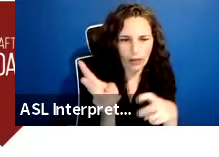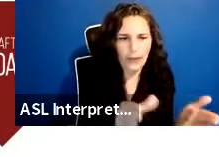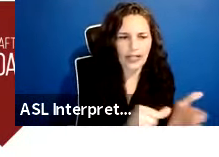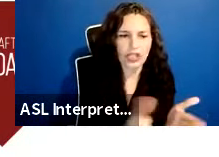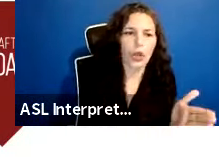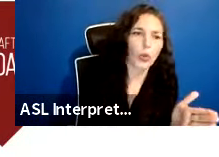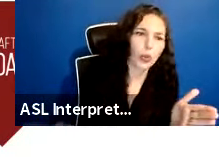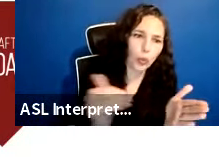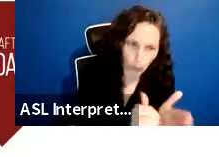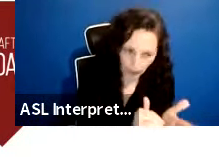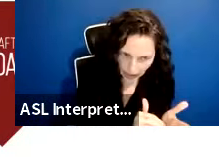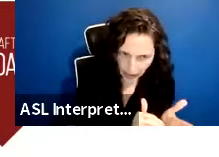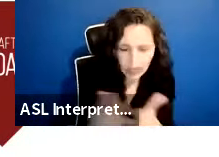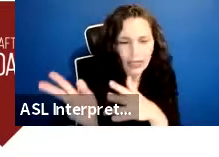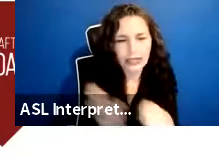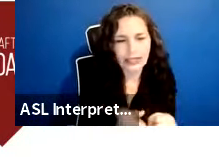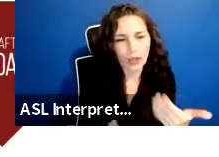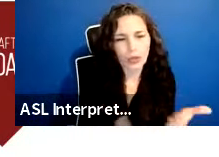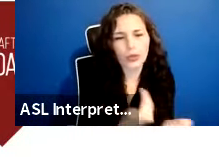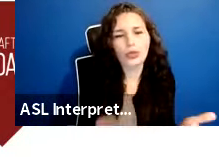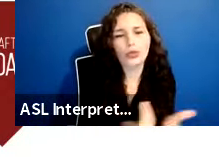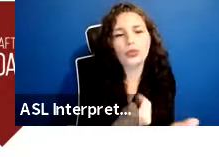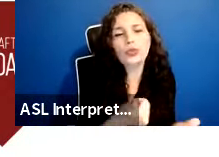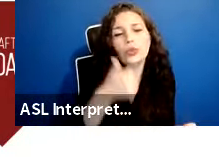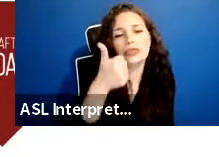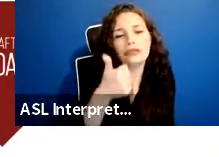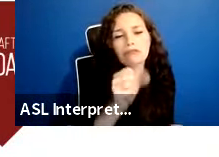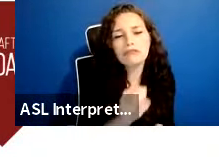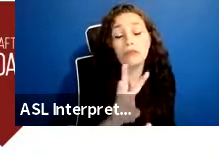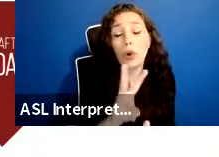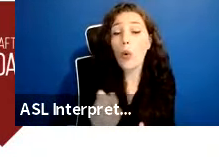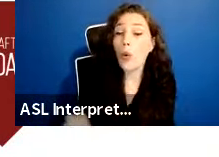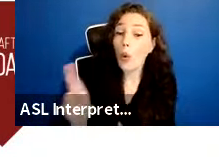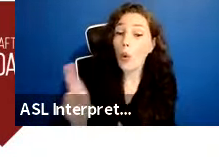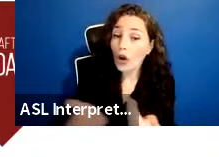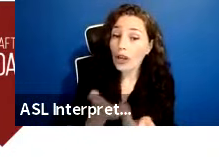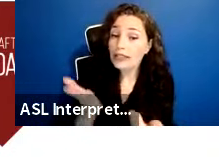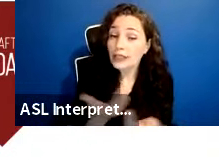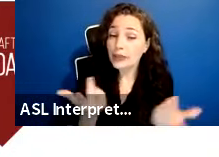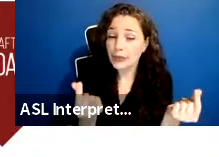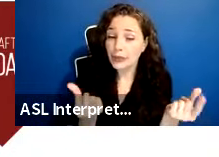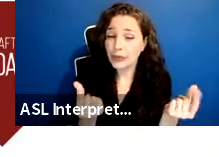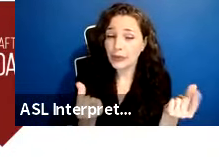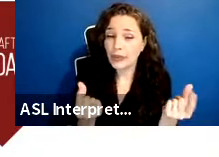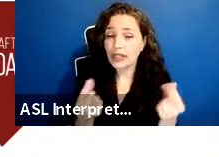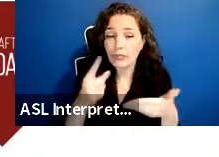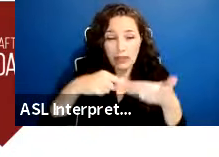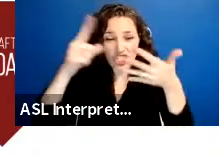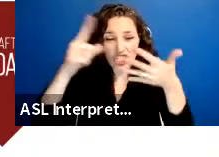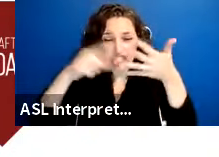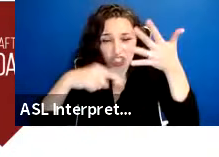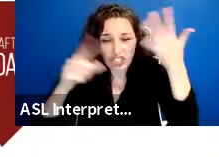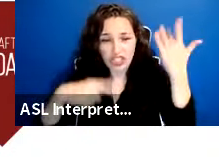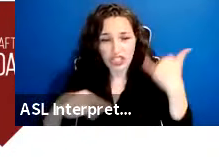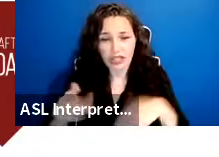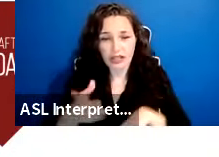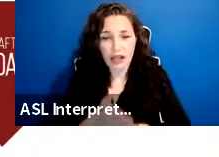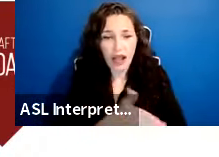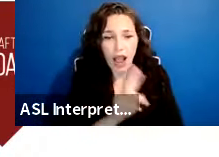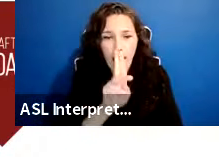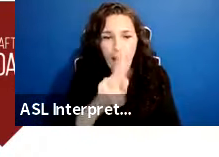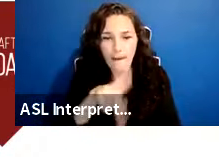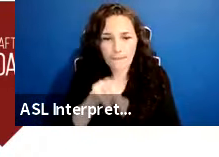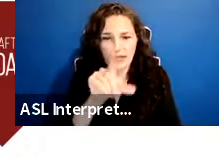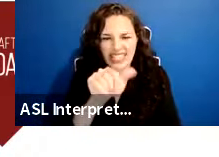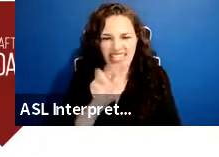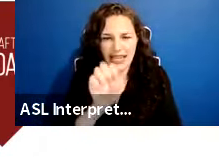re-download the latest software. Or you can very easily check for updates within the Zoom software. So I've got a